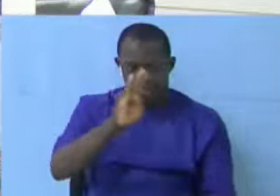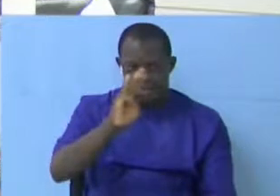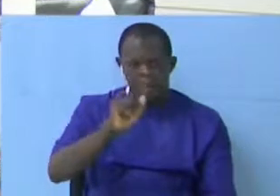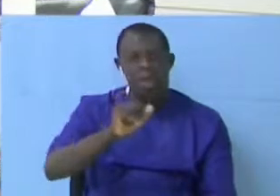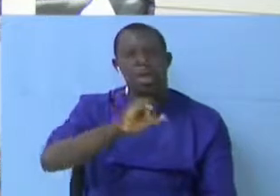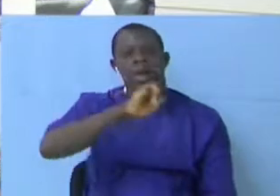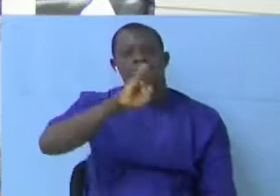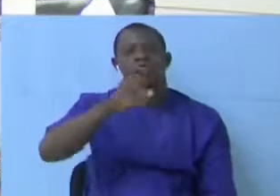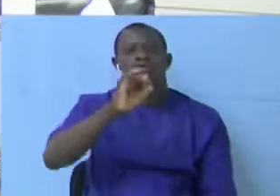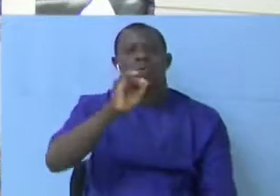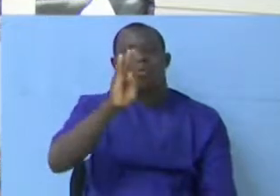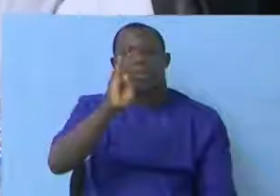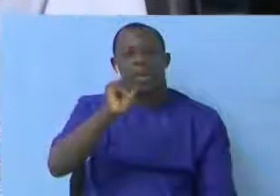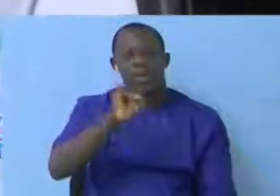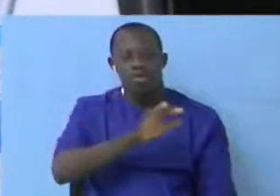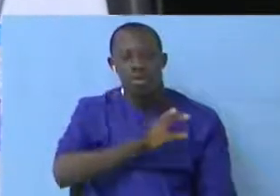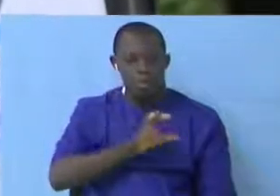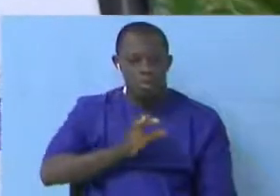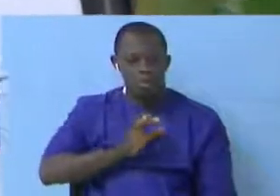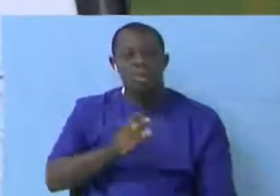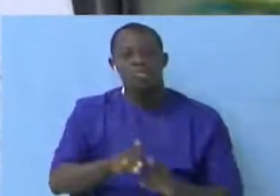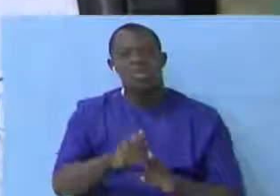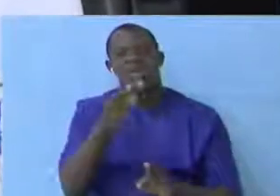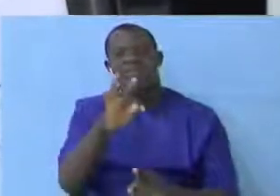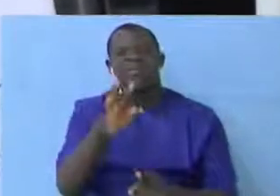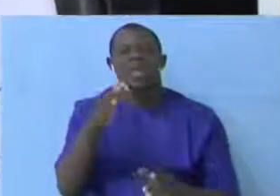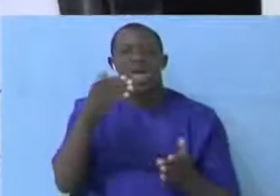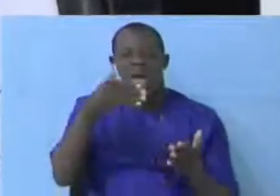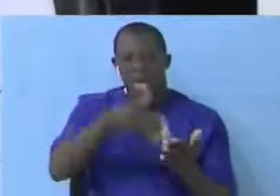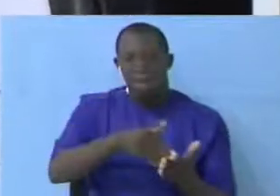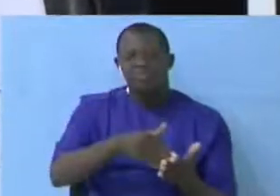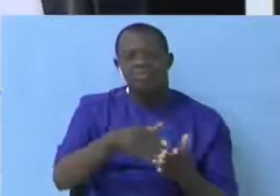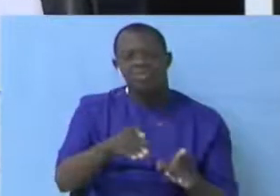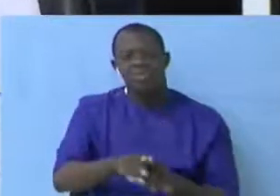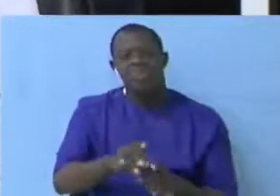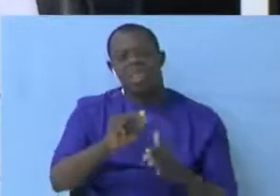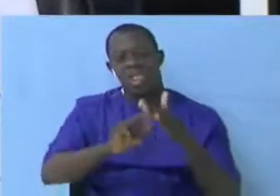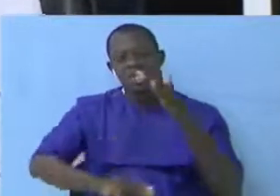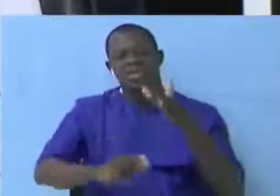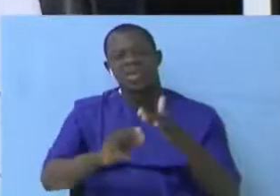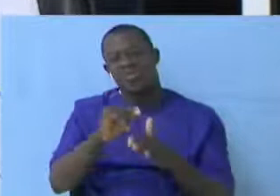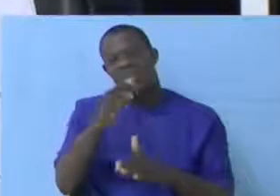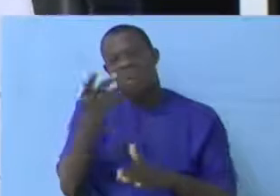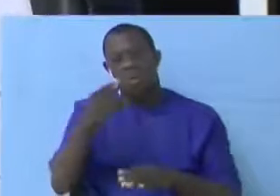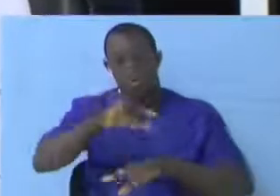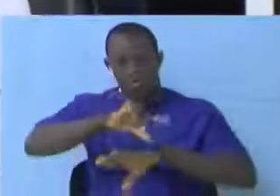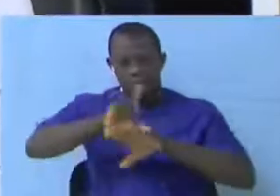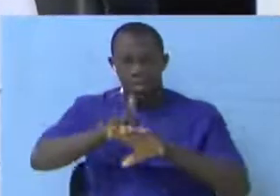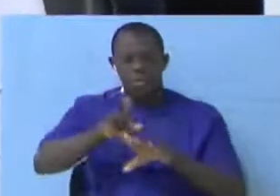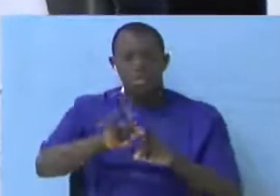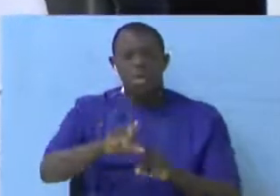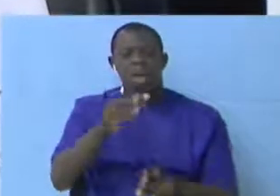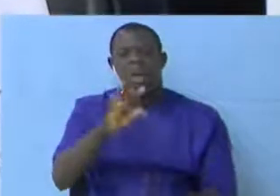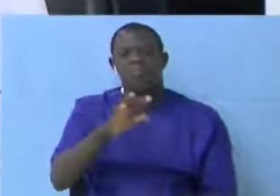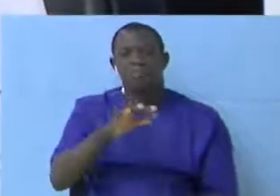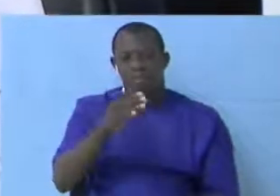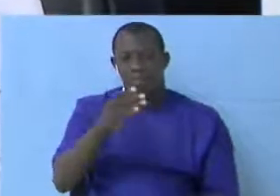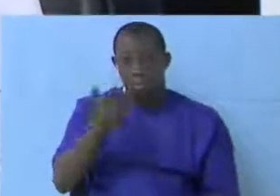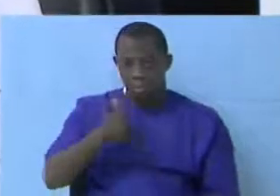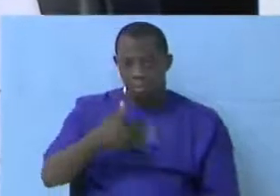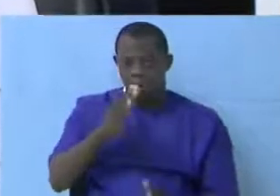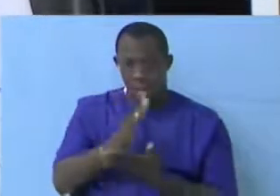minute dantandoron na duntal tem. even when they reach there before you, even it is less than few minutes, Oto ni motal lulu jita moto